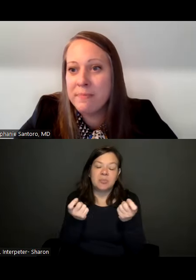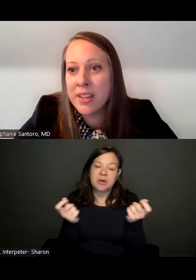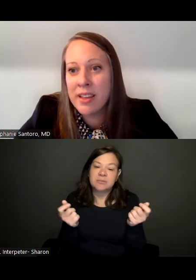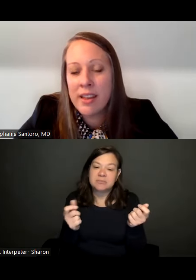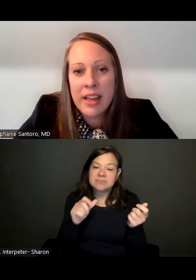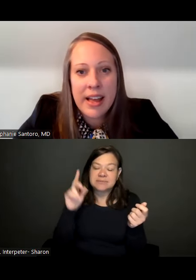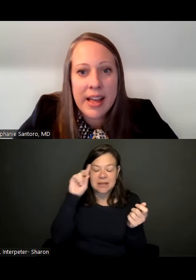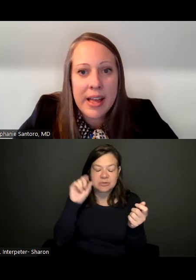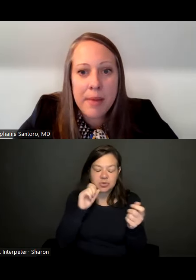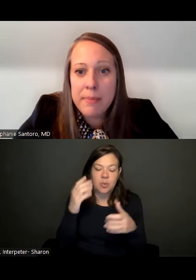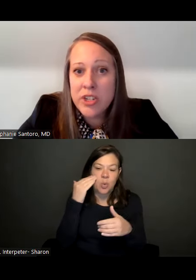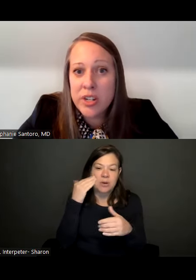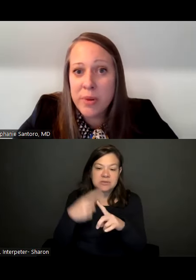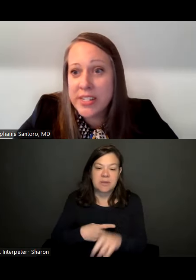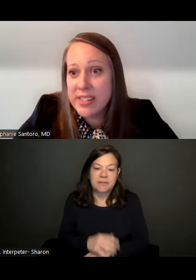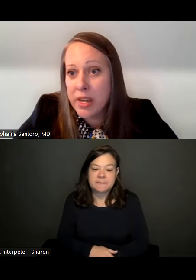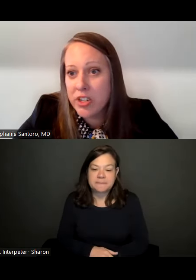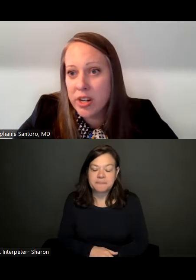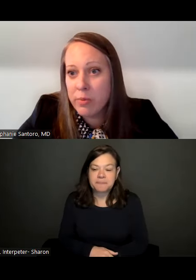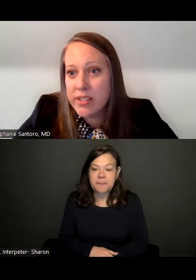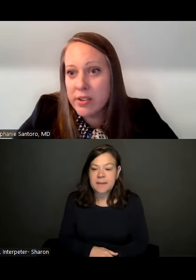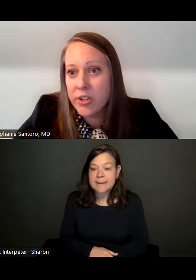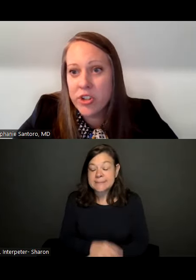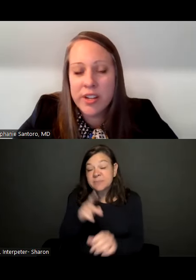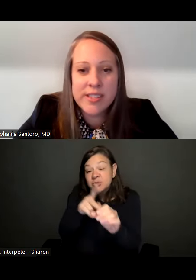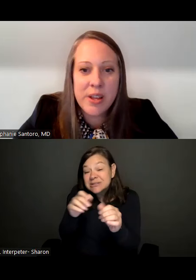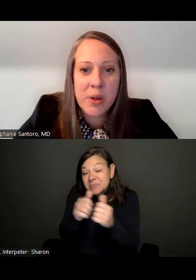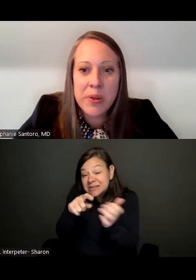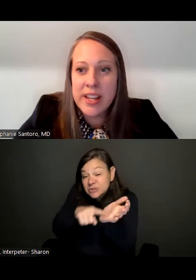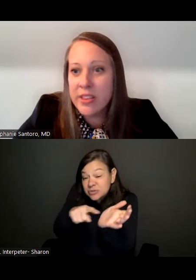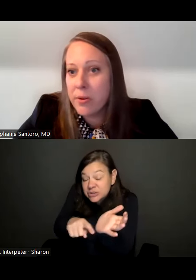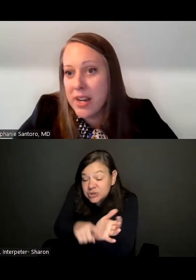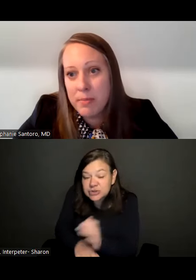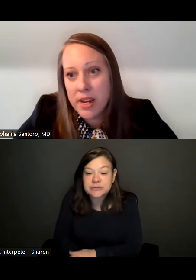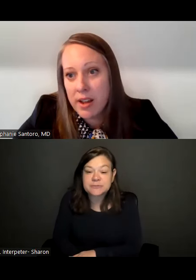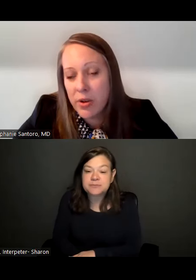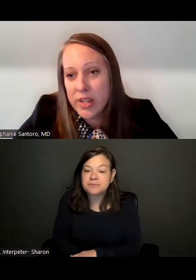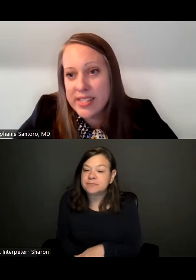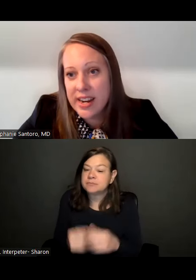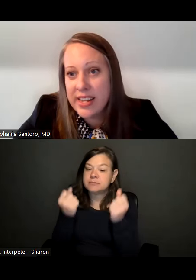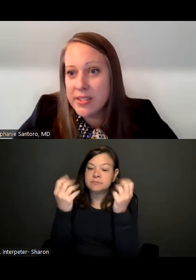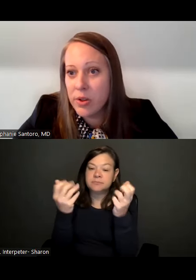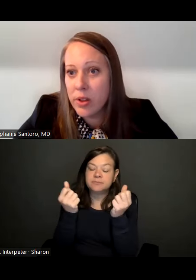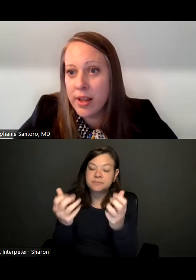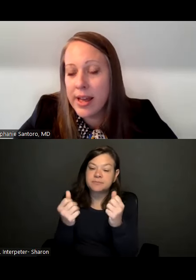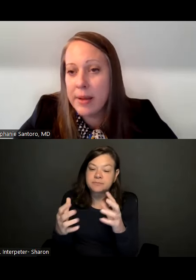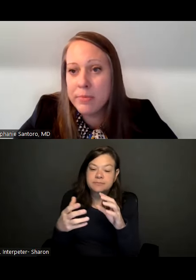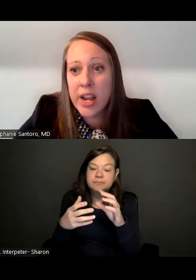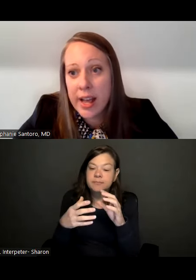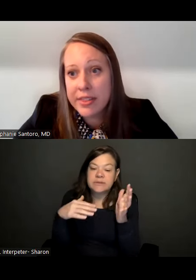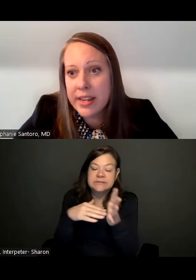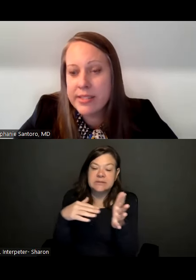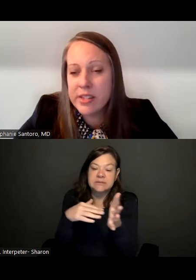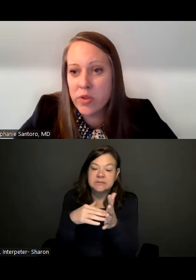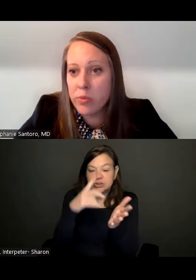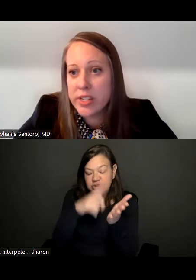Month. I mentioned participation in research. So there are many, many ongoing studies. Check